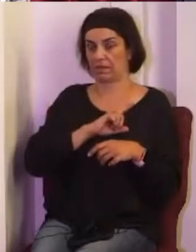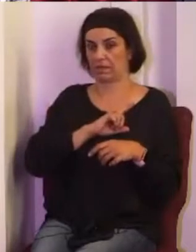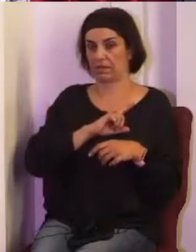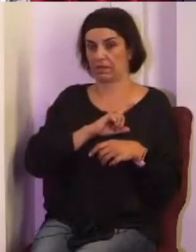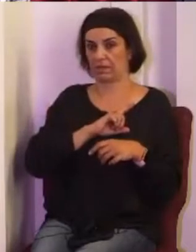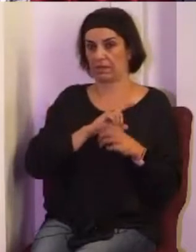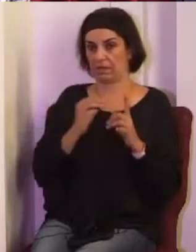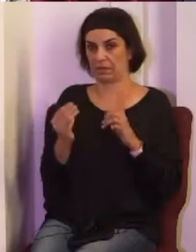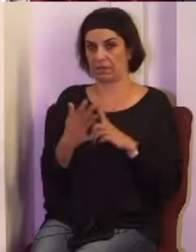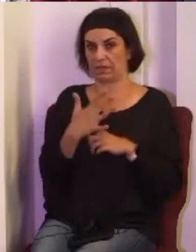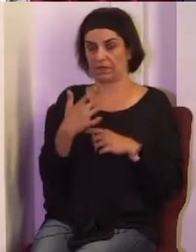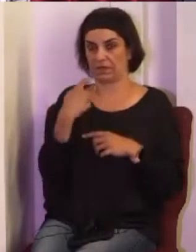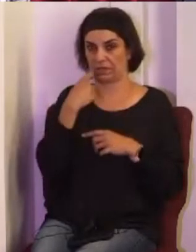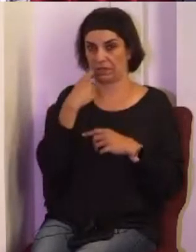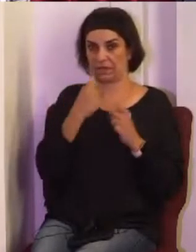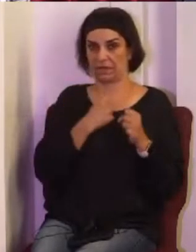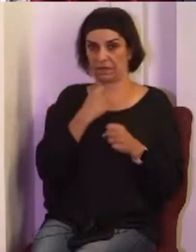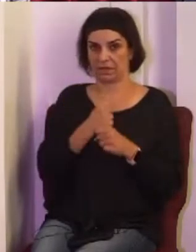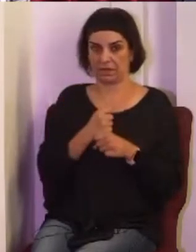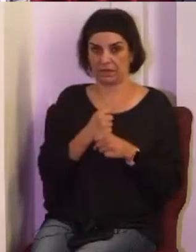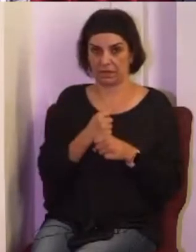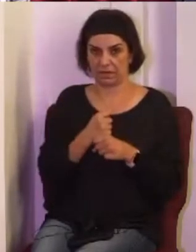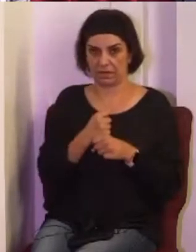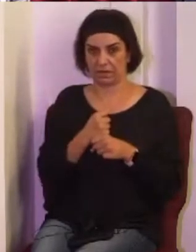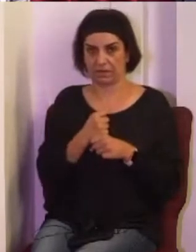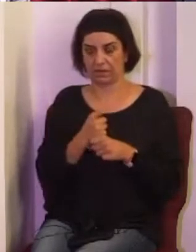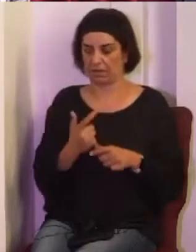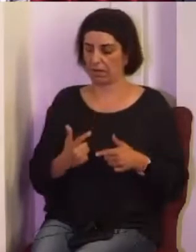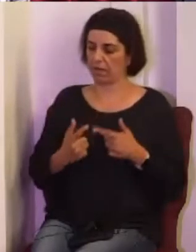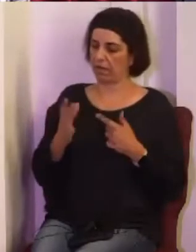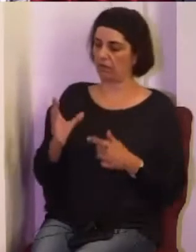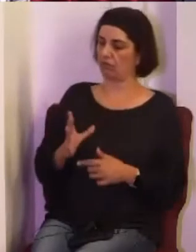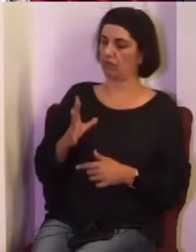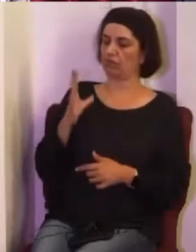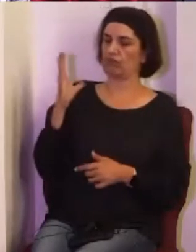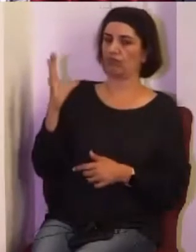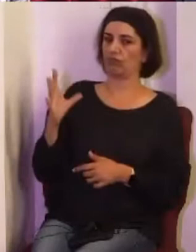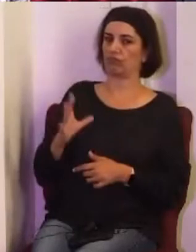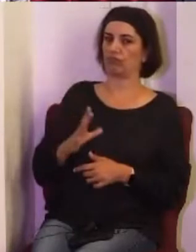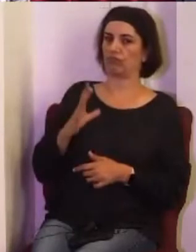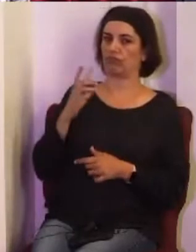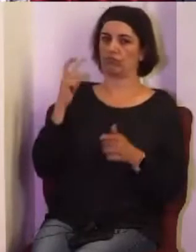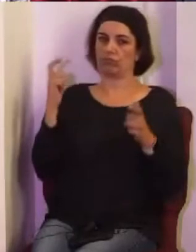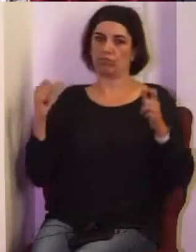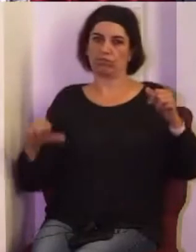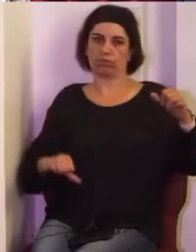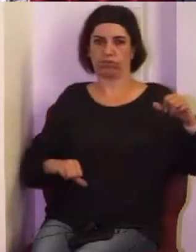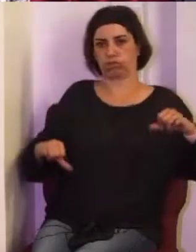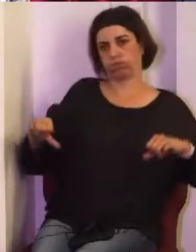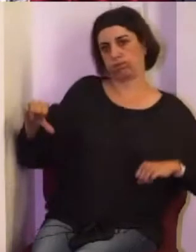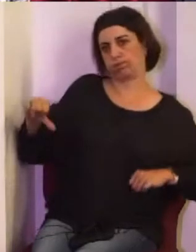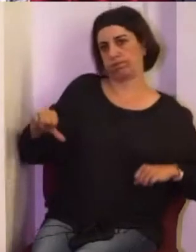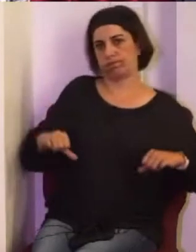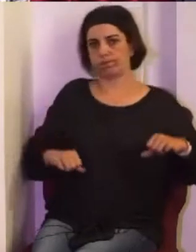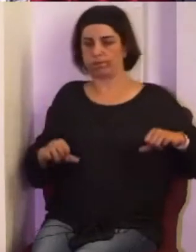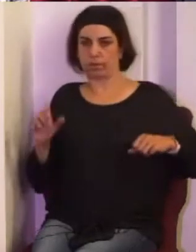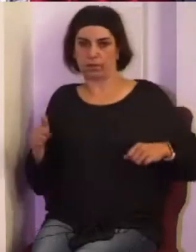years. He would live in luxury while others were